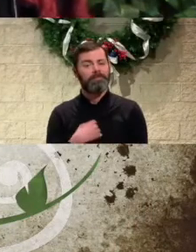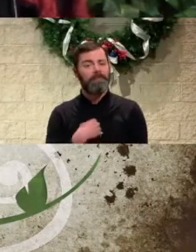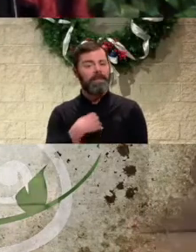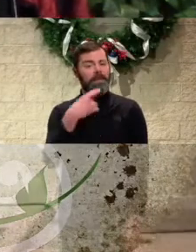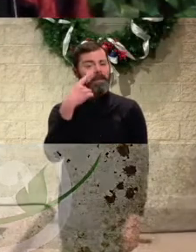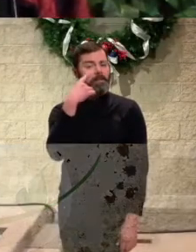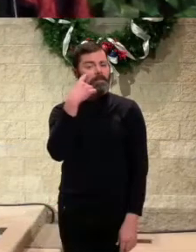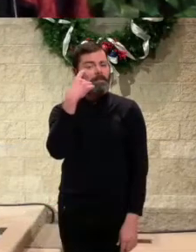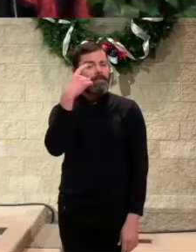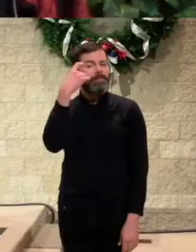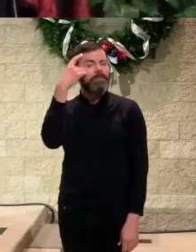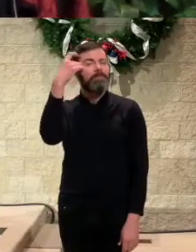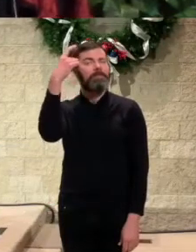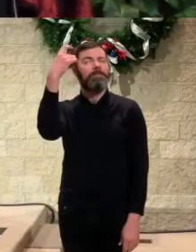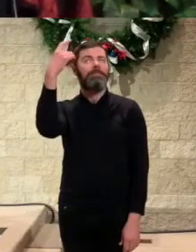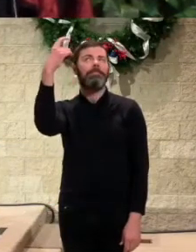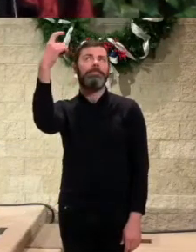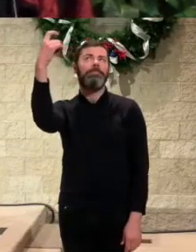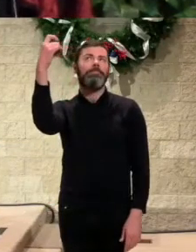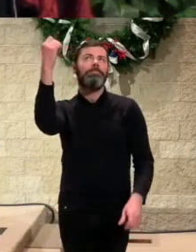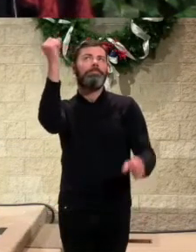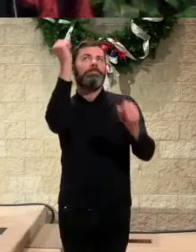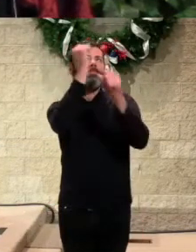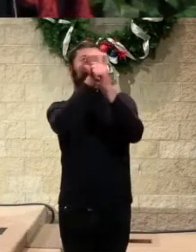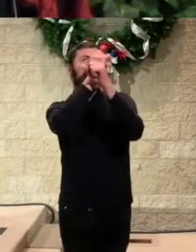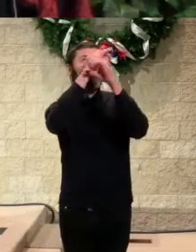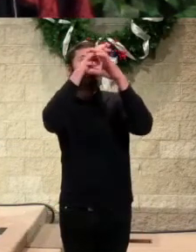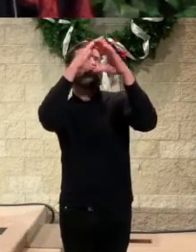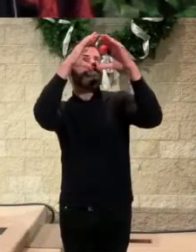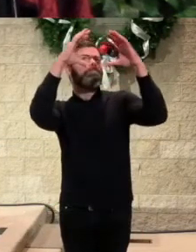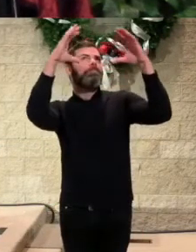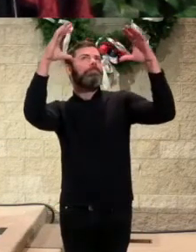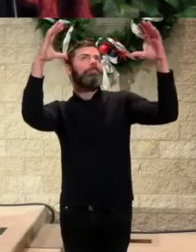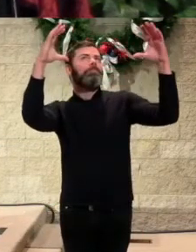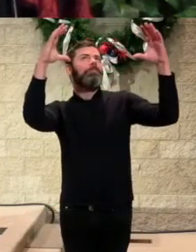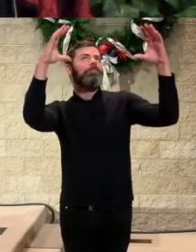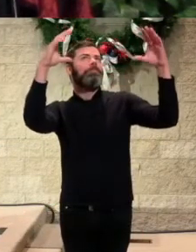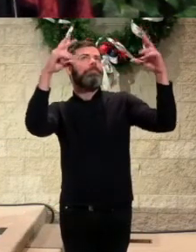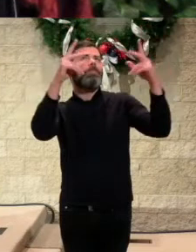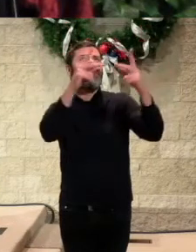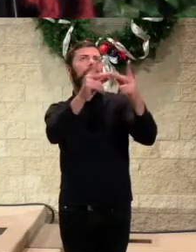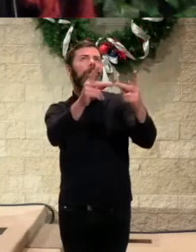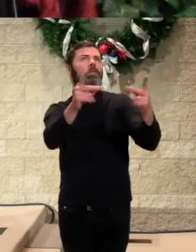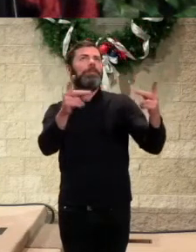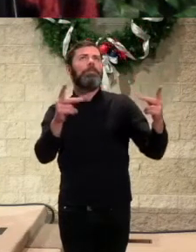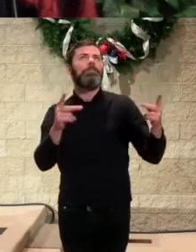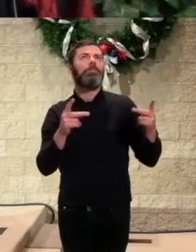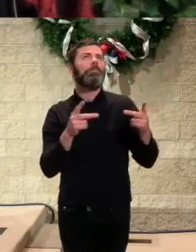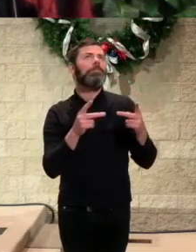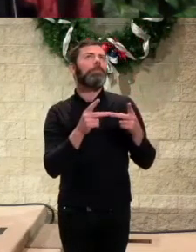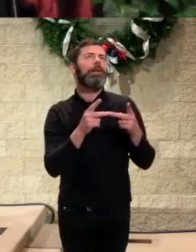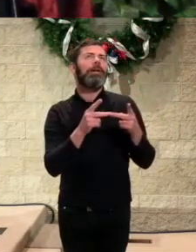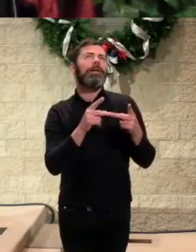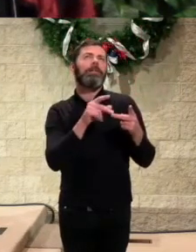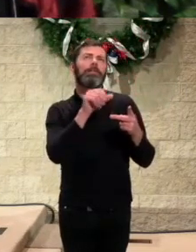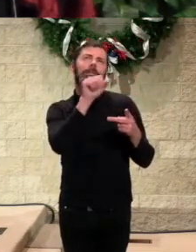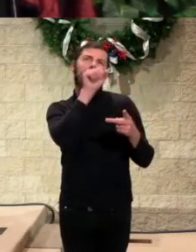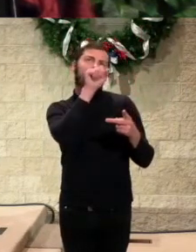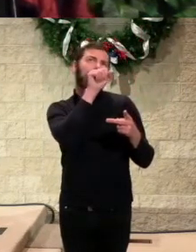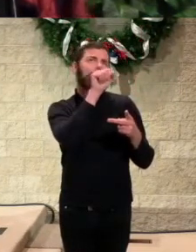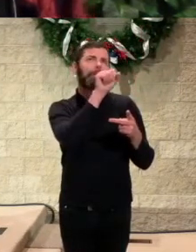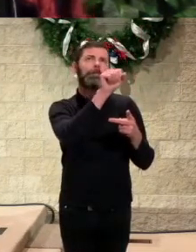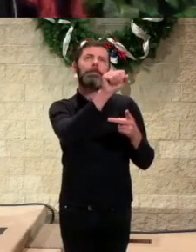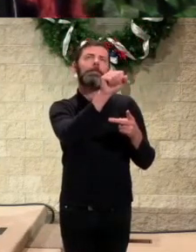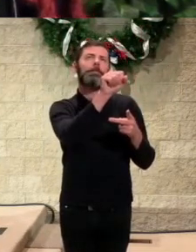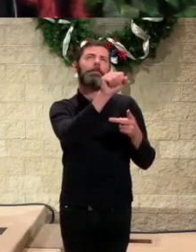I'm dreaming tonight of a place I love even more